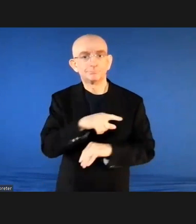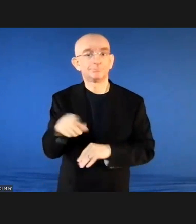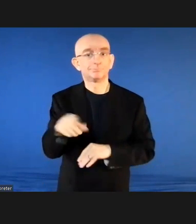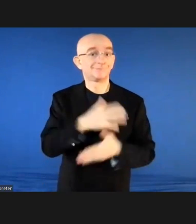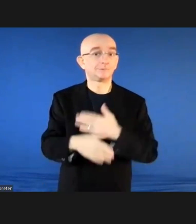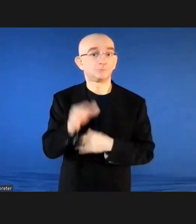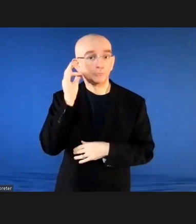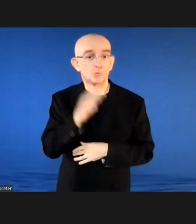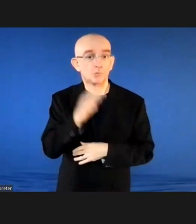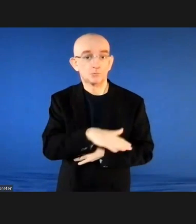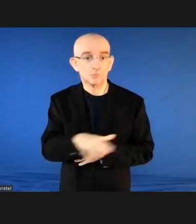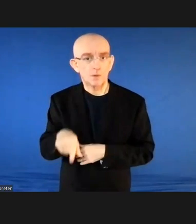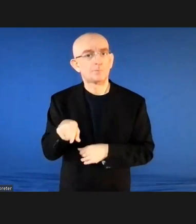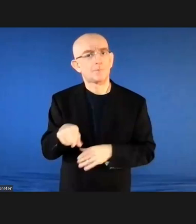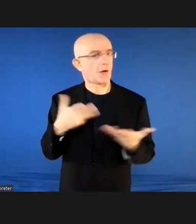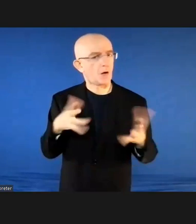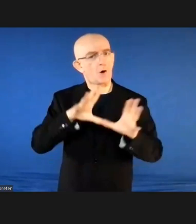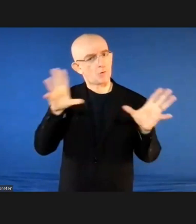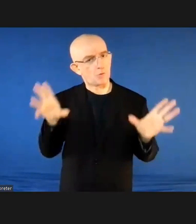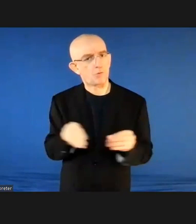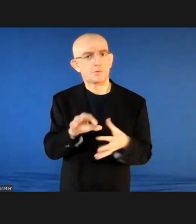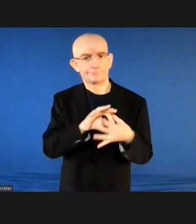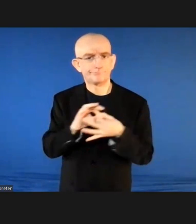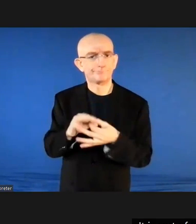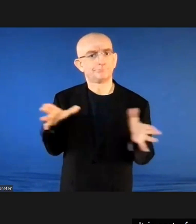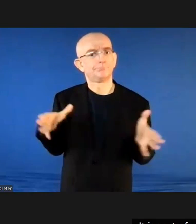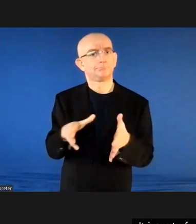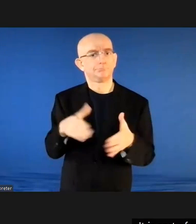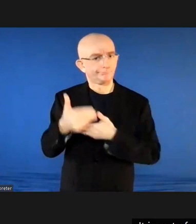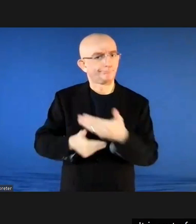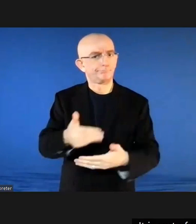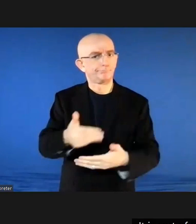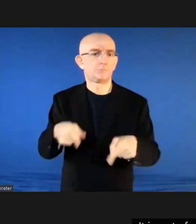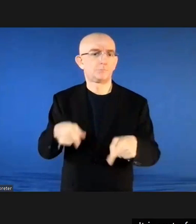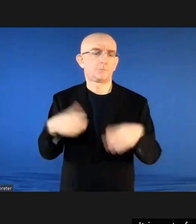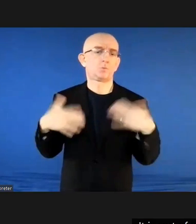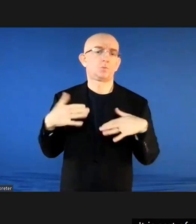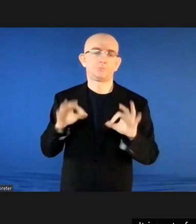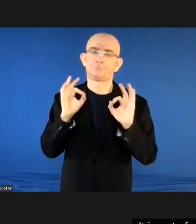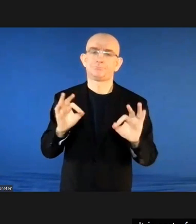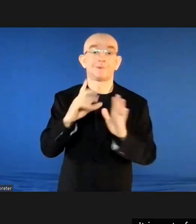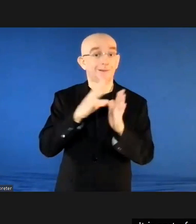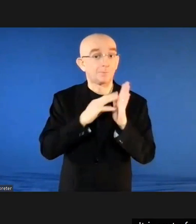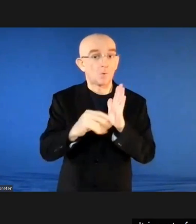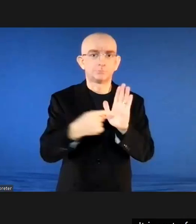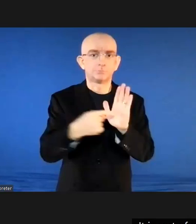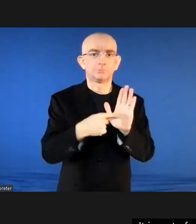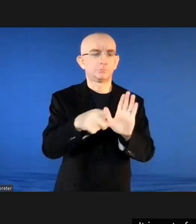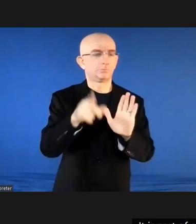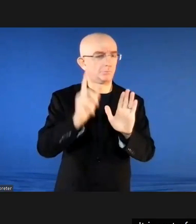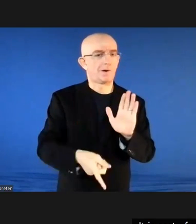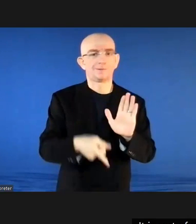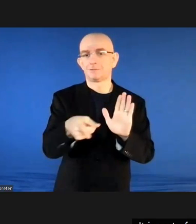training, accessible infrastructure, psychosocial support and community engagement as well. And the results are